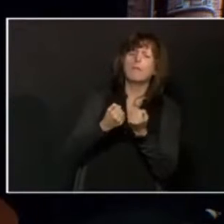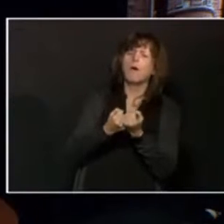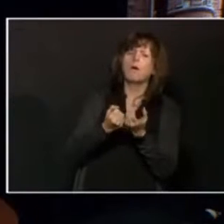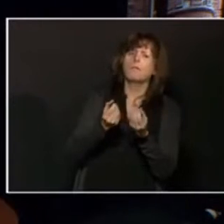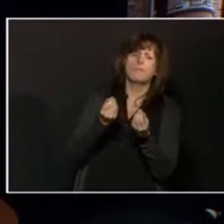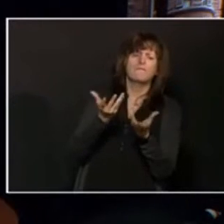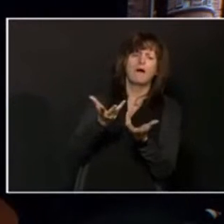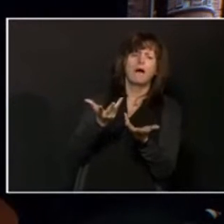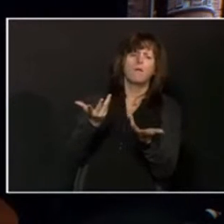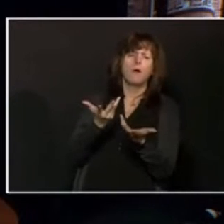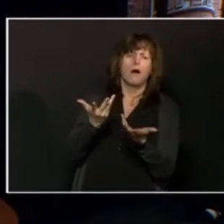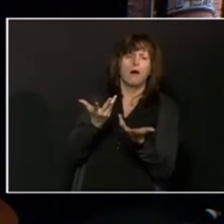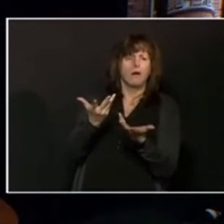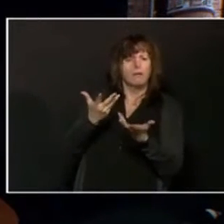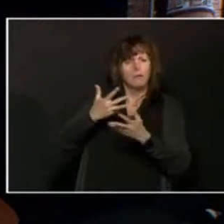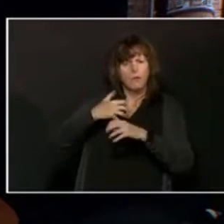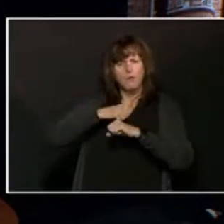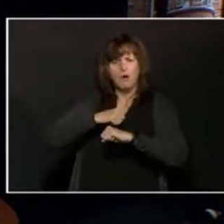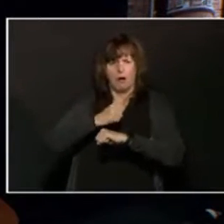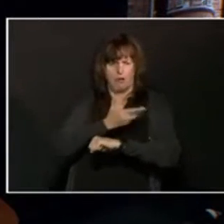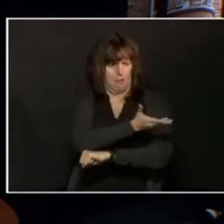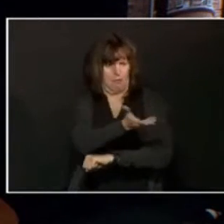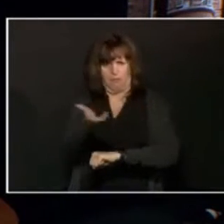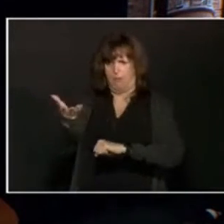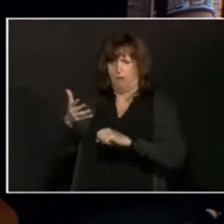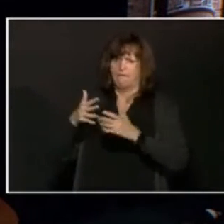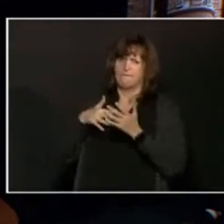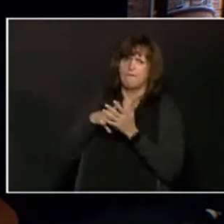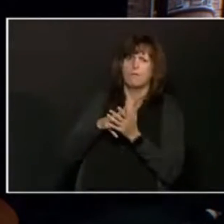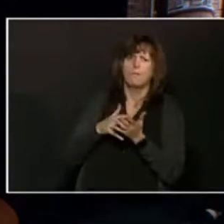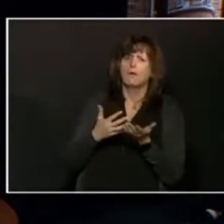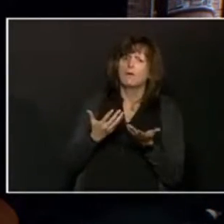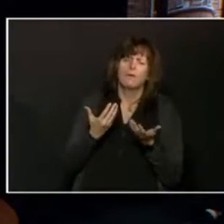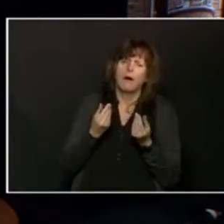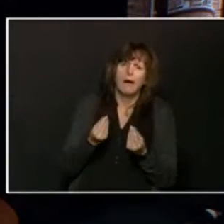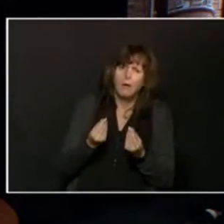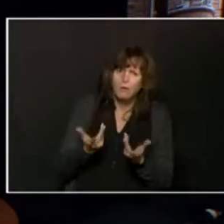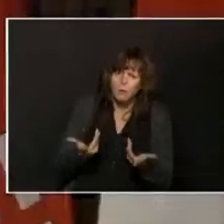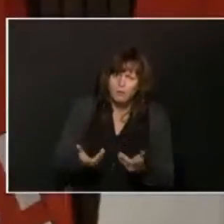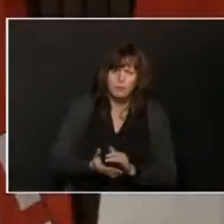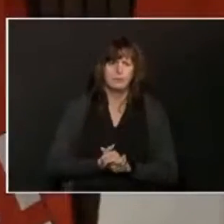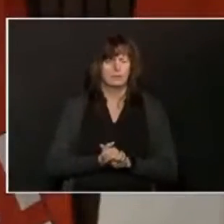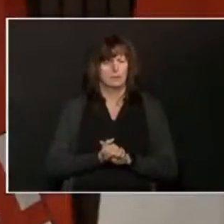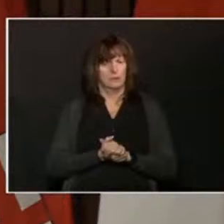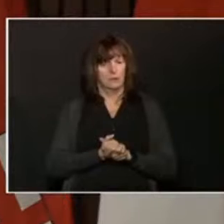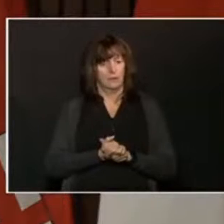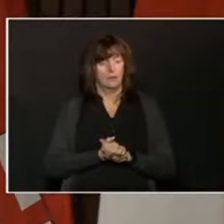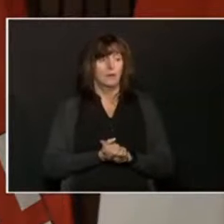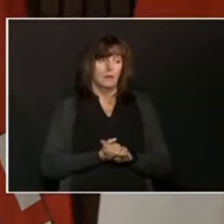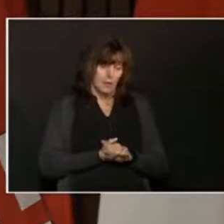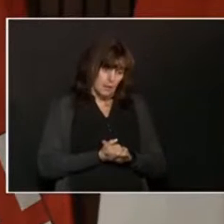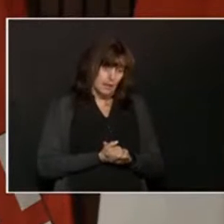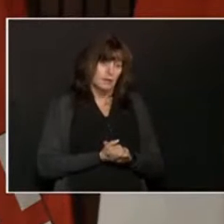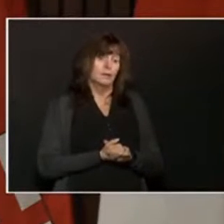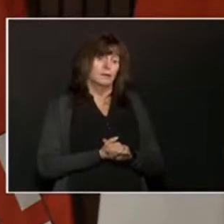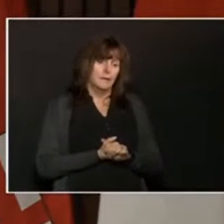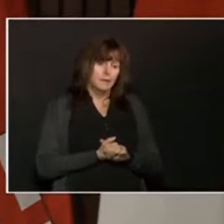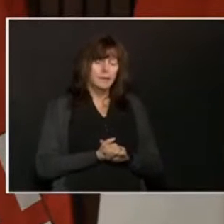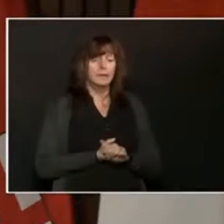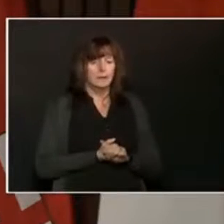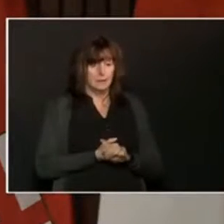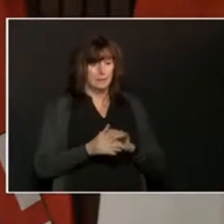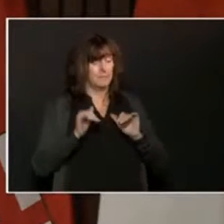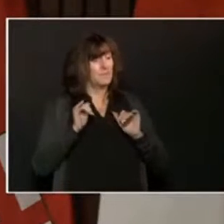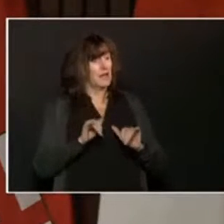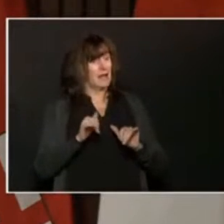vulnerable communities? So in terms of the length of the lockdown, in the slides that we've shown, we don't believe anything